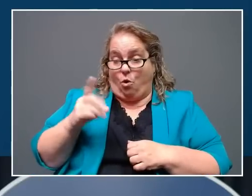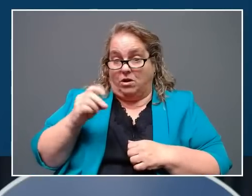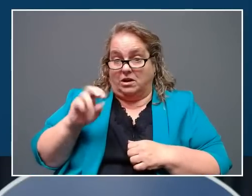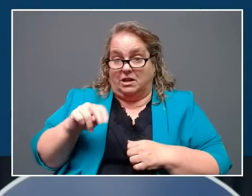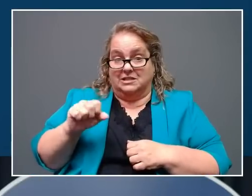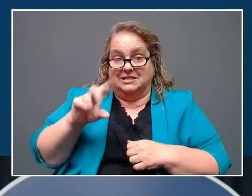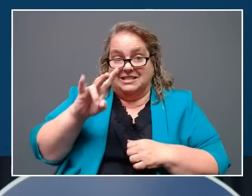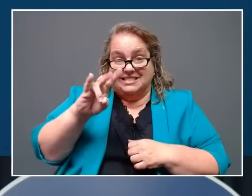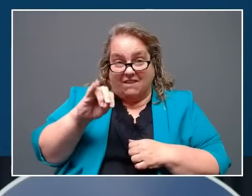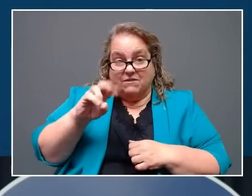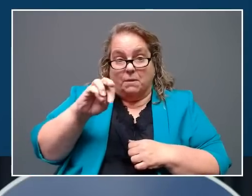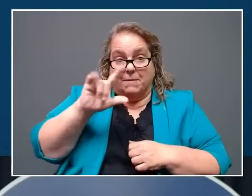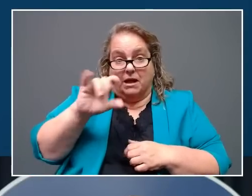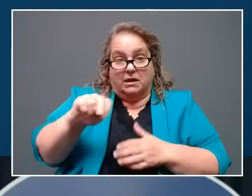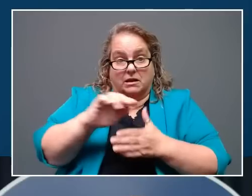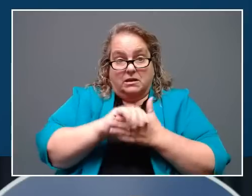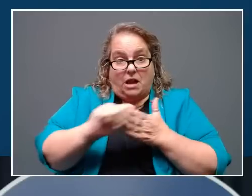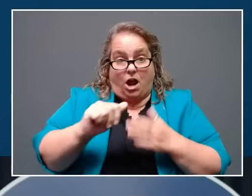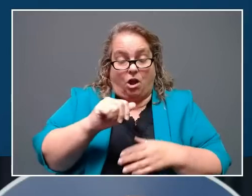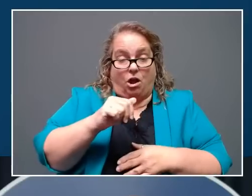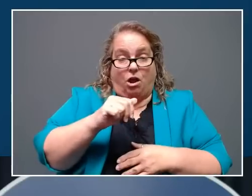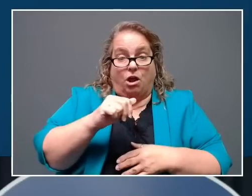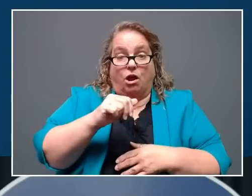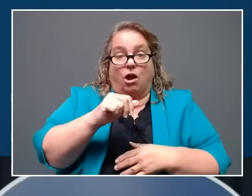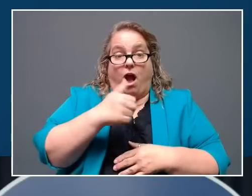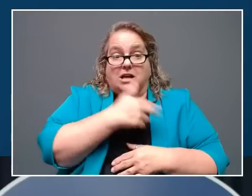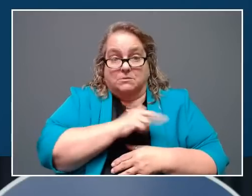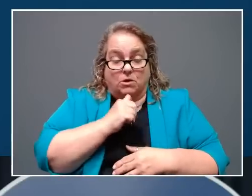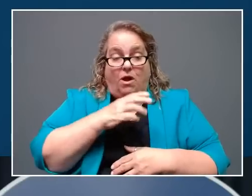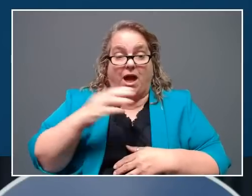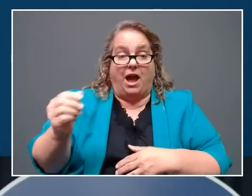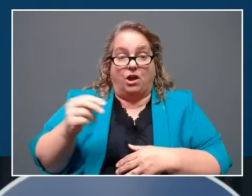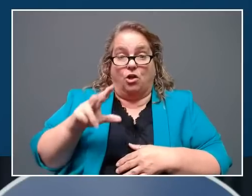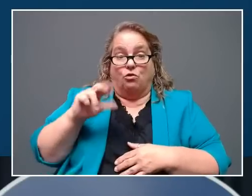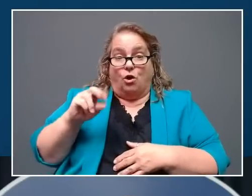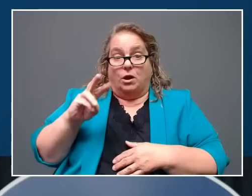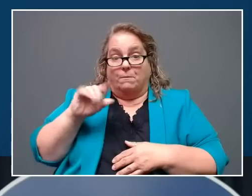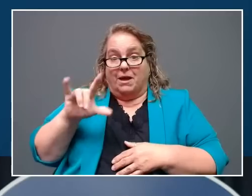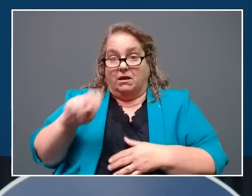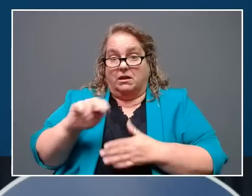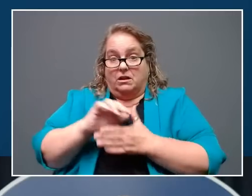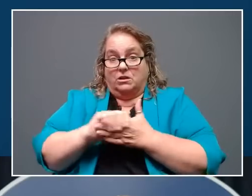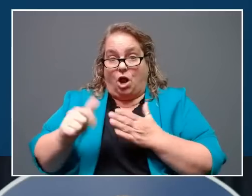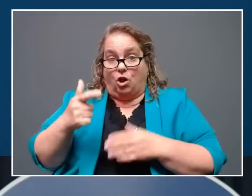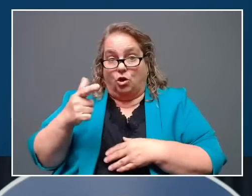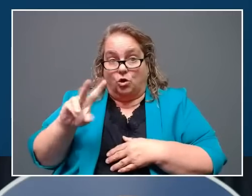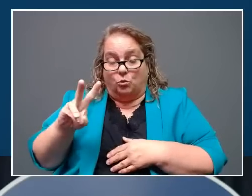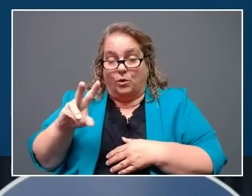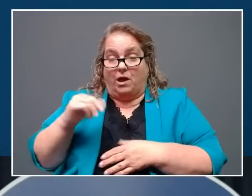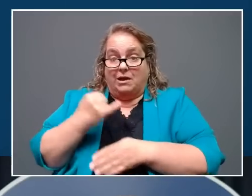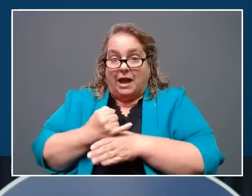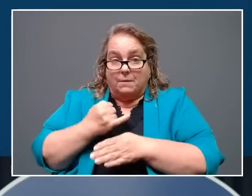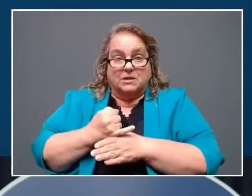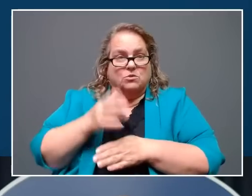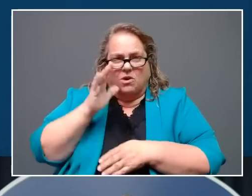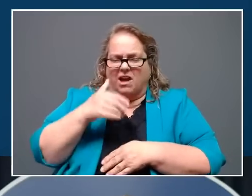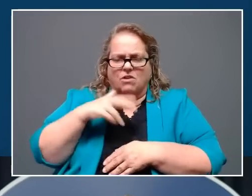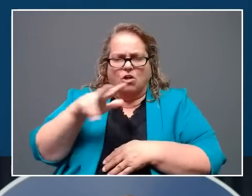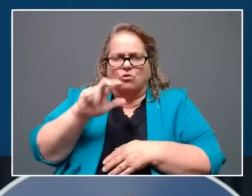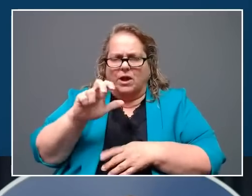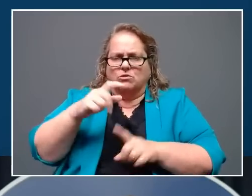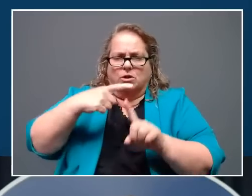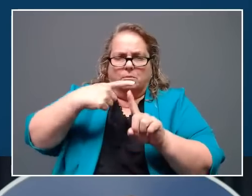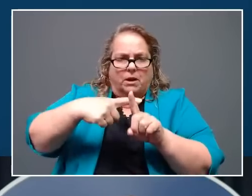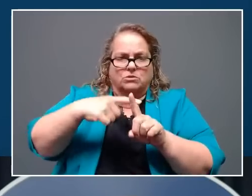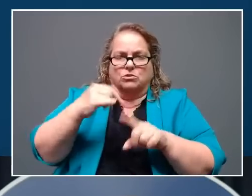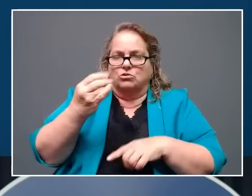Industries' $30 million campus, along with our NIA Center, we're going to have 300 plus jobs in really a 4-block